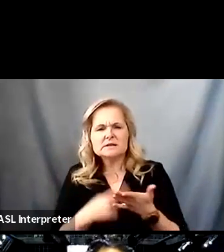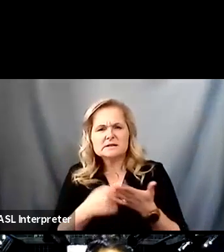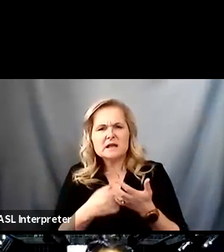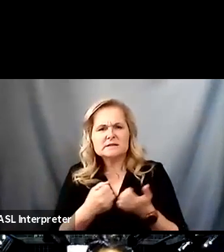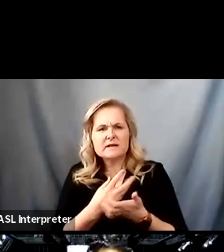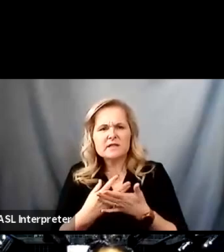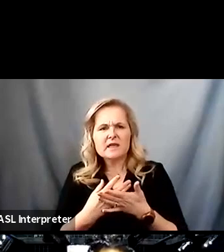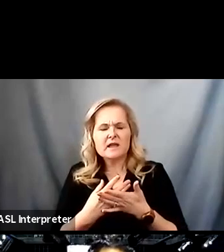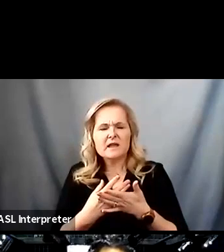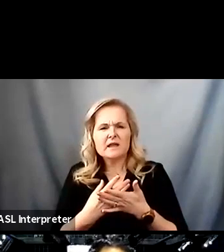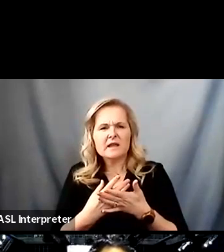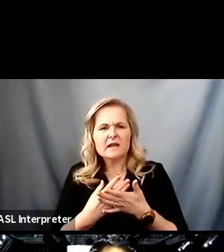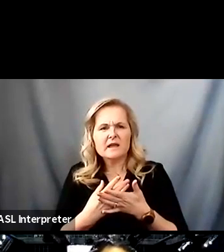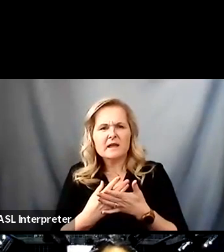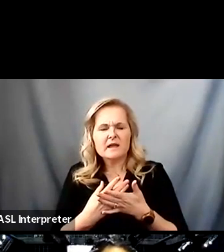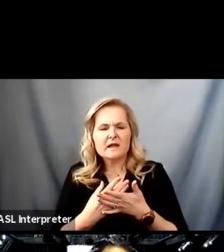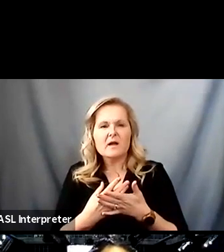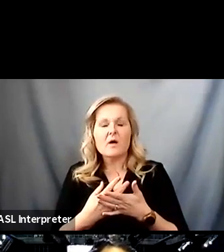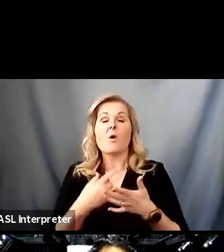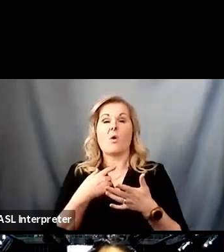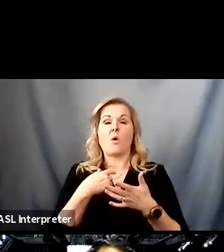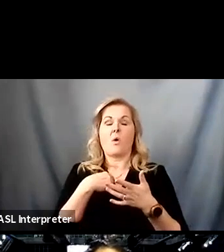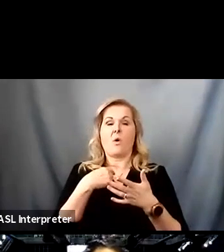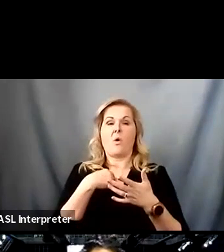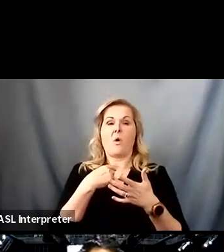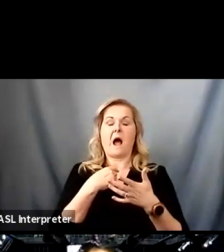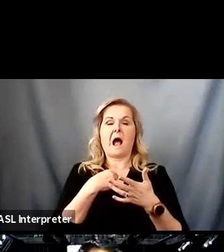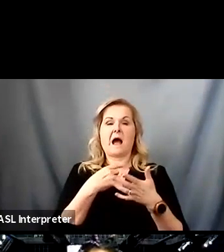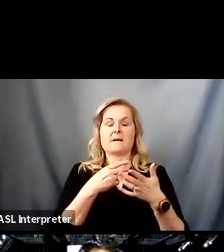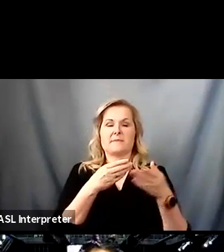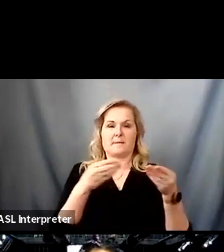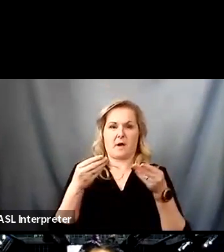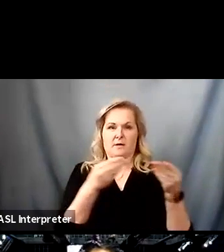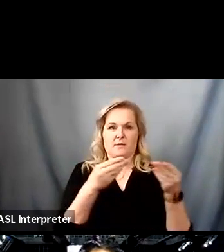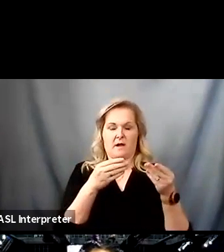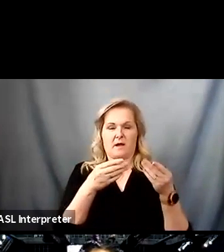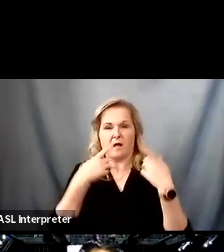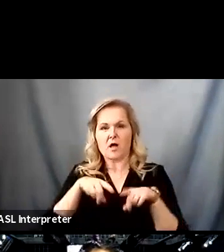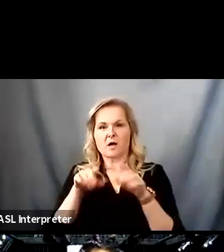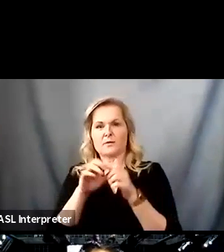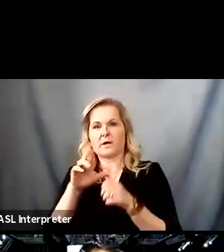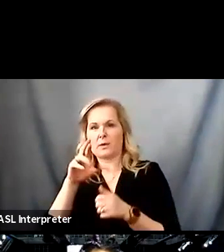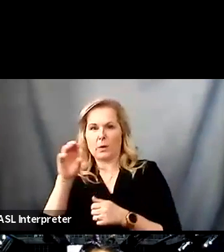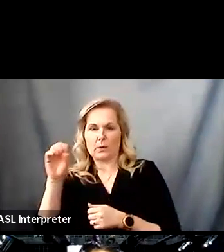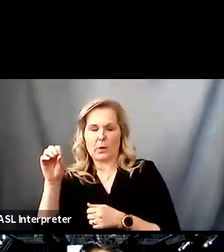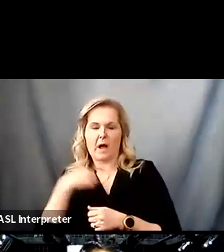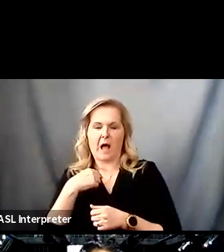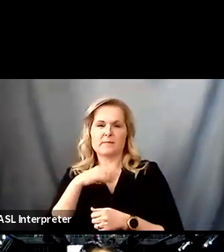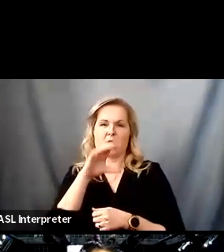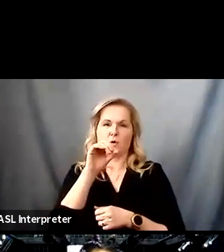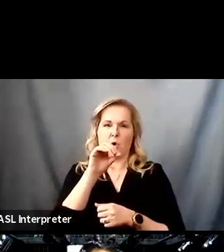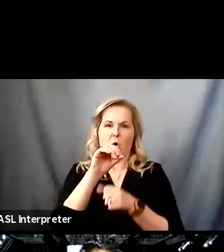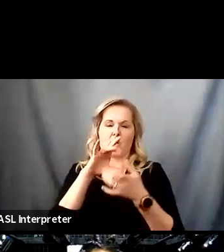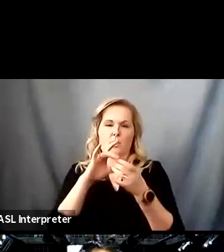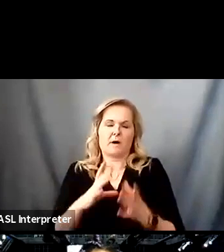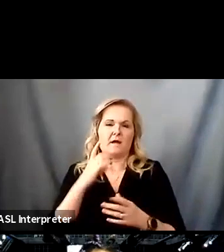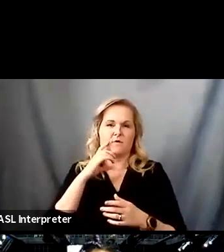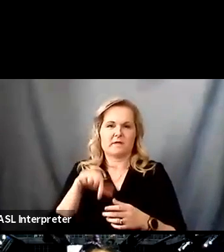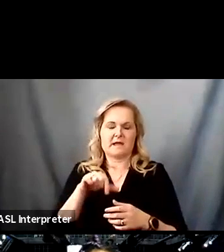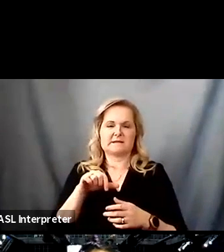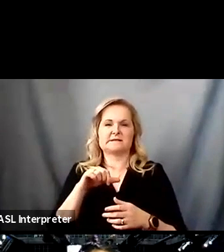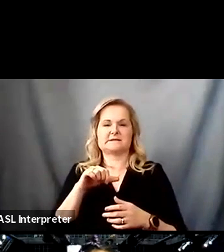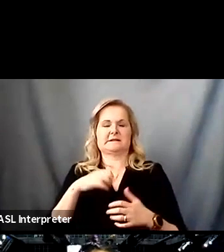I'm the convener, and along with Rue, the co-coordinator, I'm very honored to be the convener and co-coordinator of Unsettling